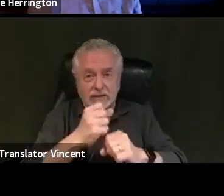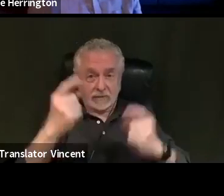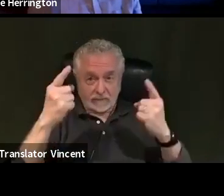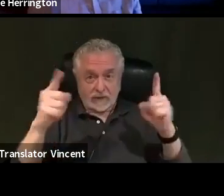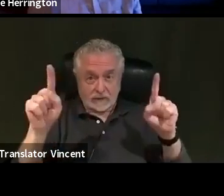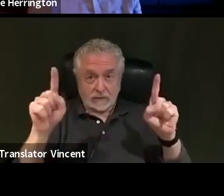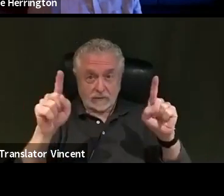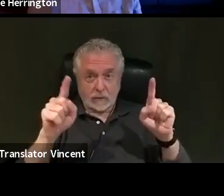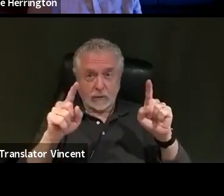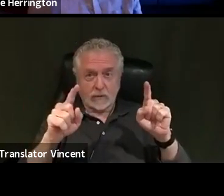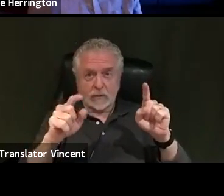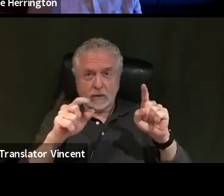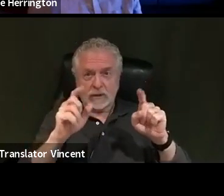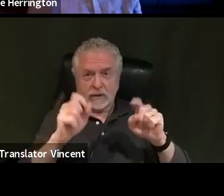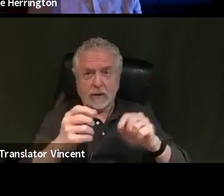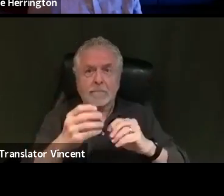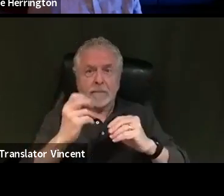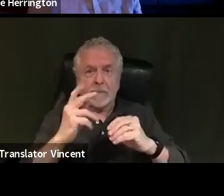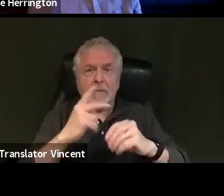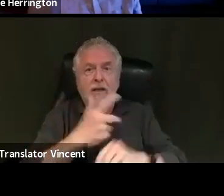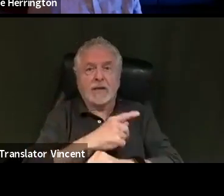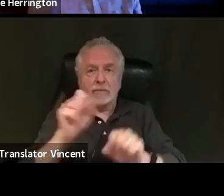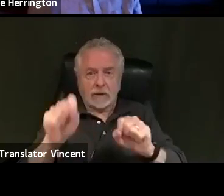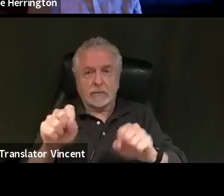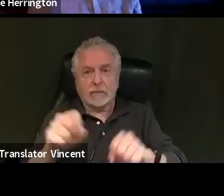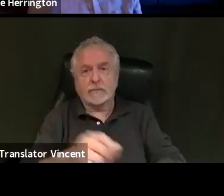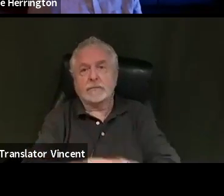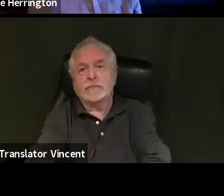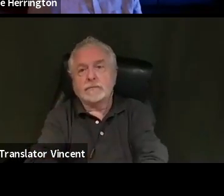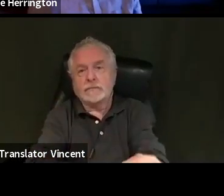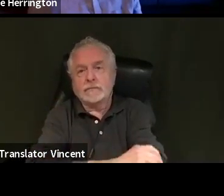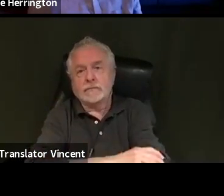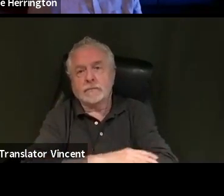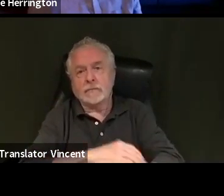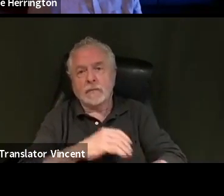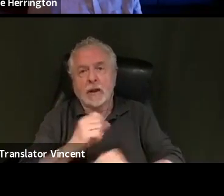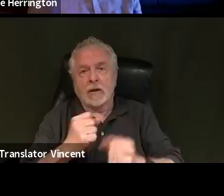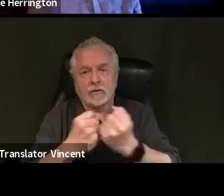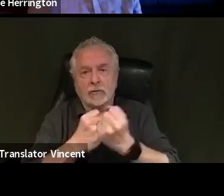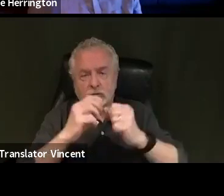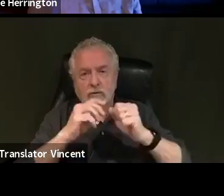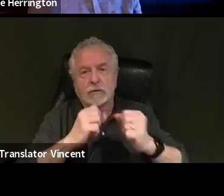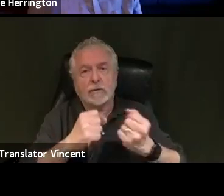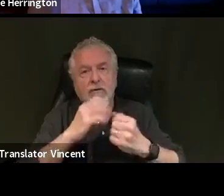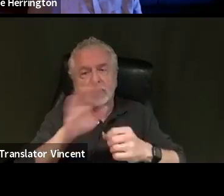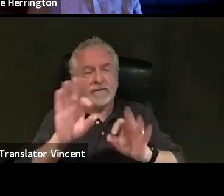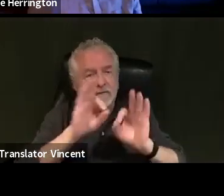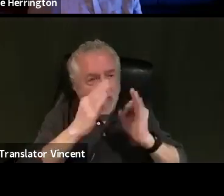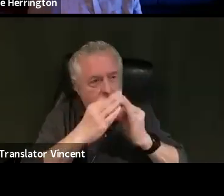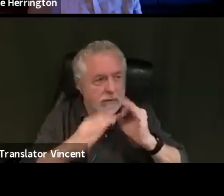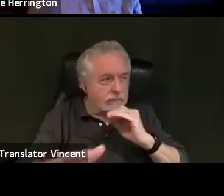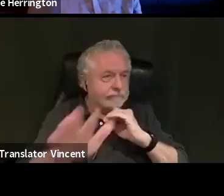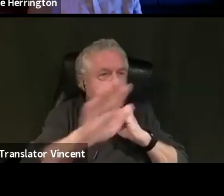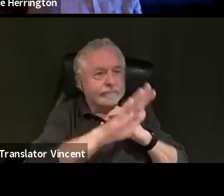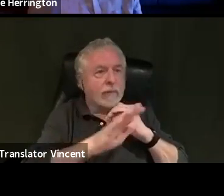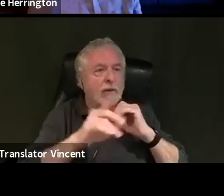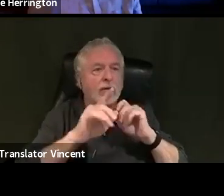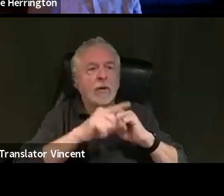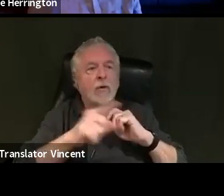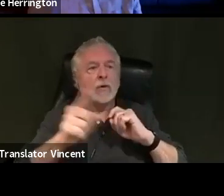effective. We really need to get as many people vaccinated as possible. And our hearts, of course, go out to the families of all